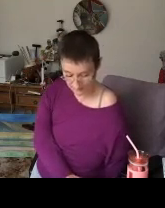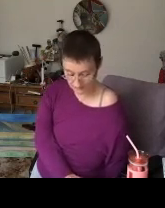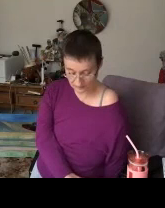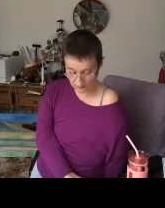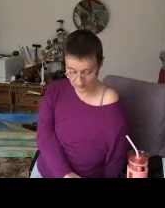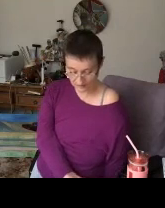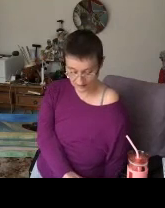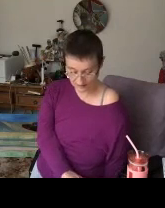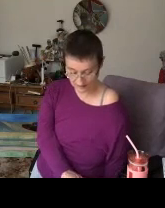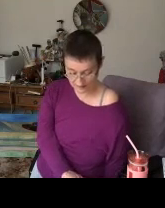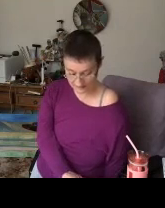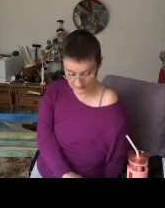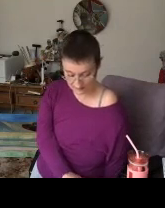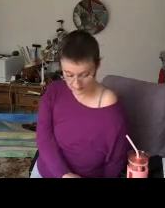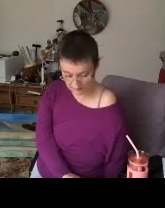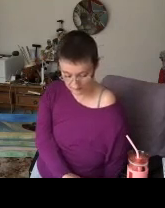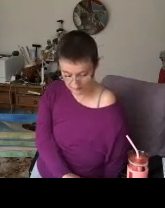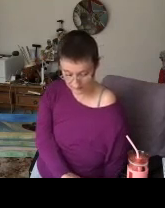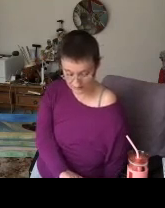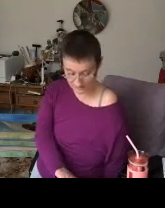characters. One is his